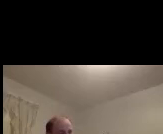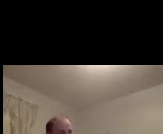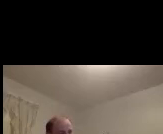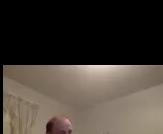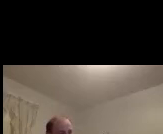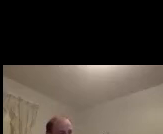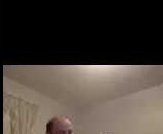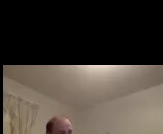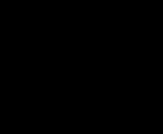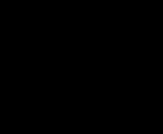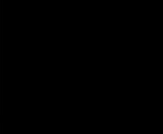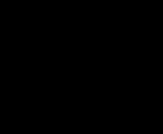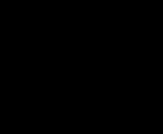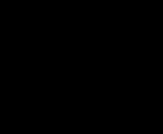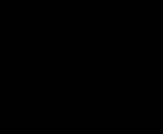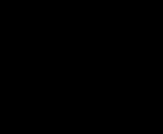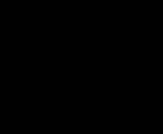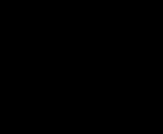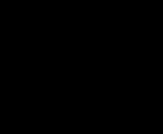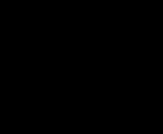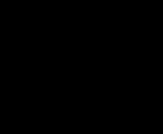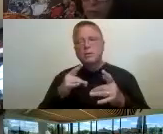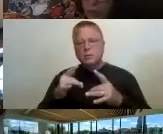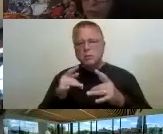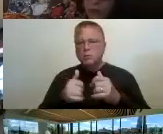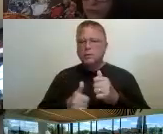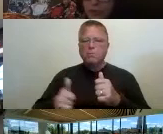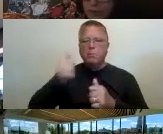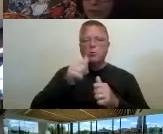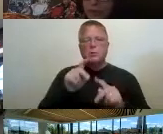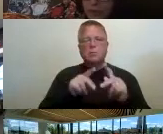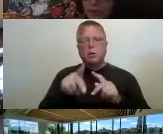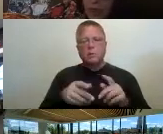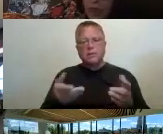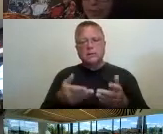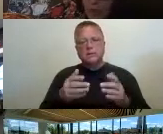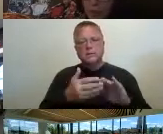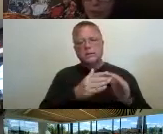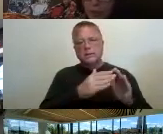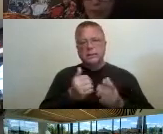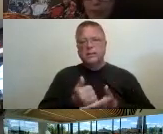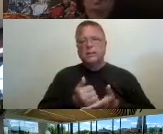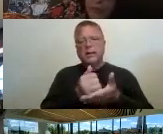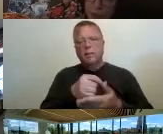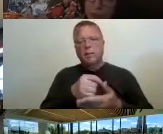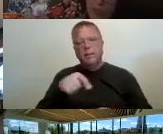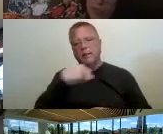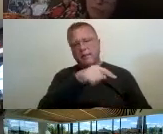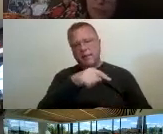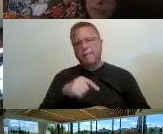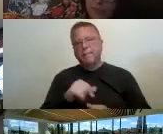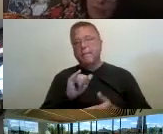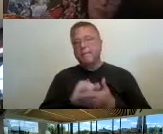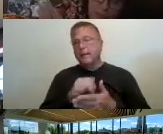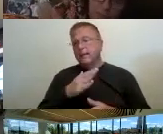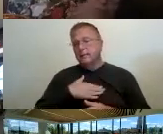think people need to be more concerned with the majority population of this city and helping them. That's what I have